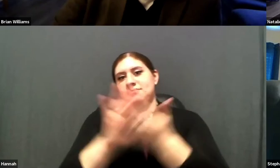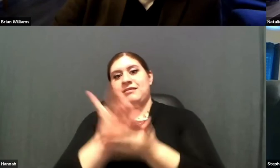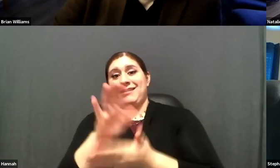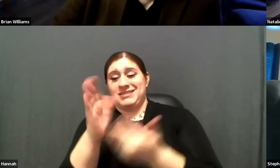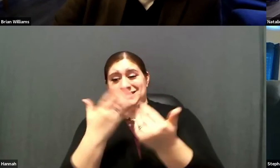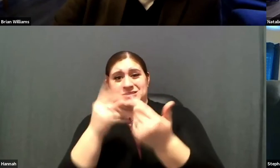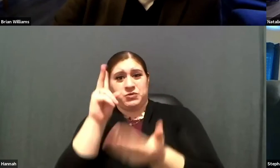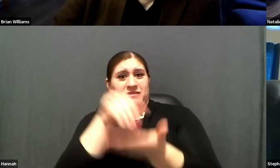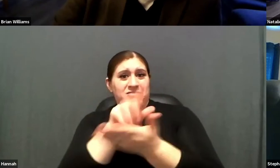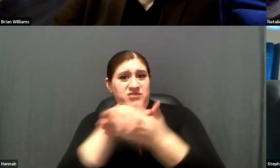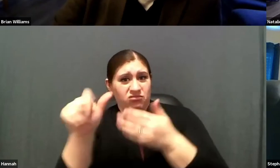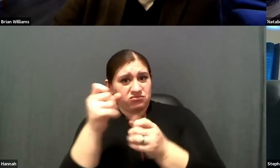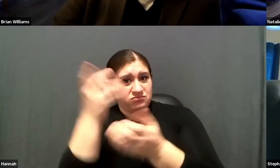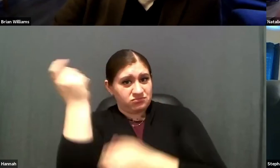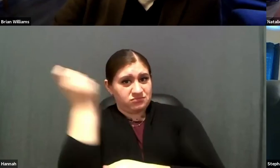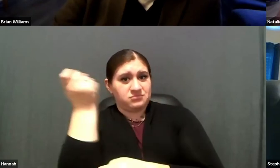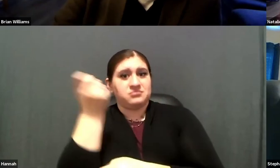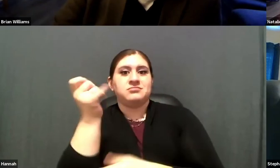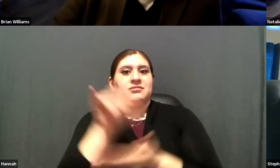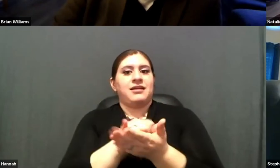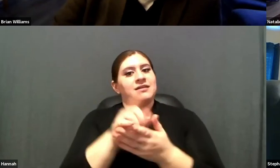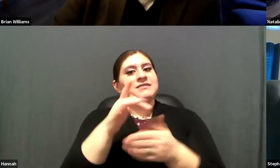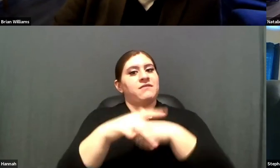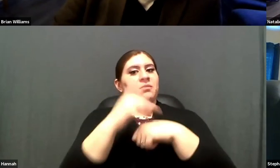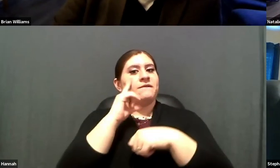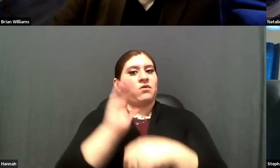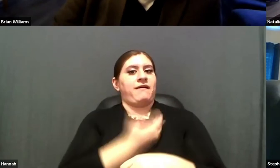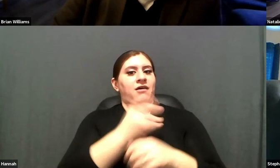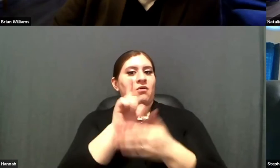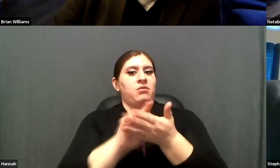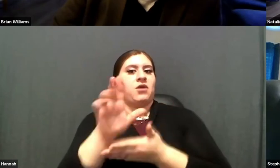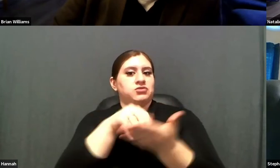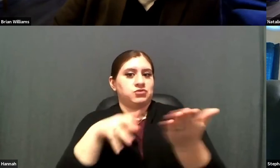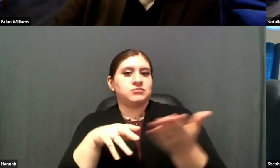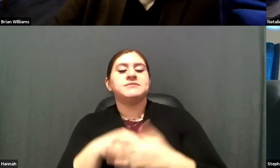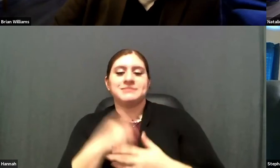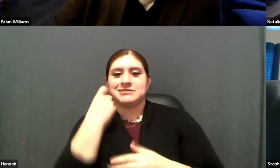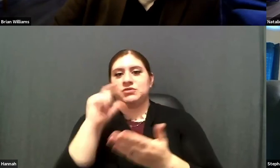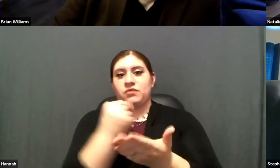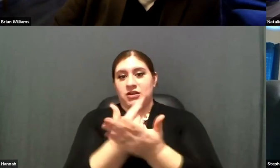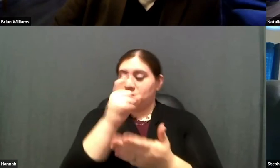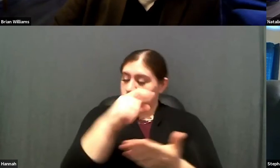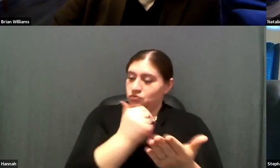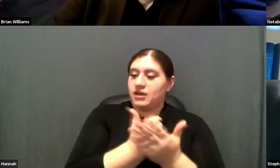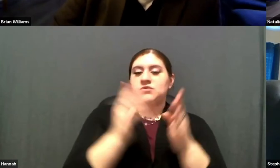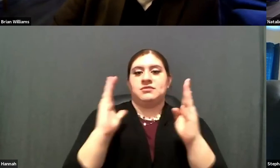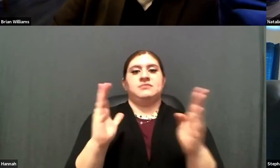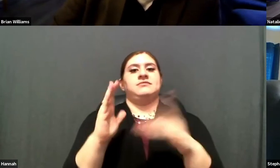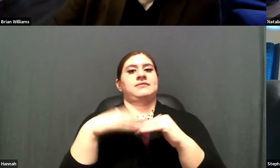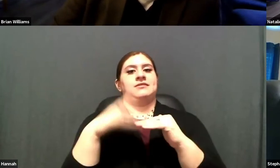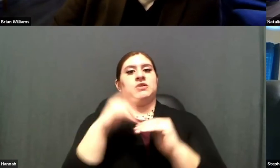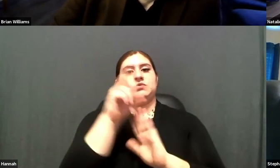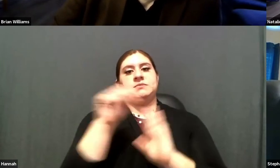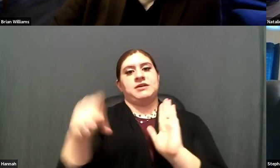$2,000 scholarship. And that's just available for our Lamar students that just graduated. You have to graduate within at least